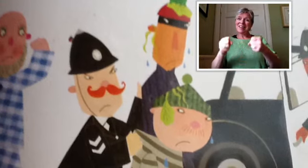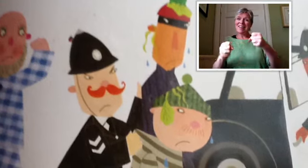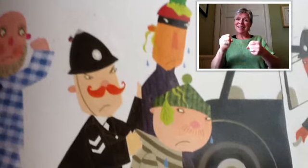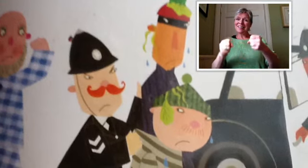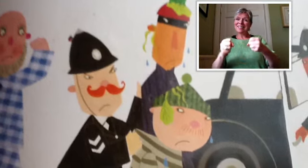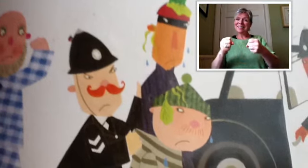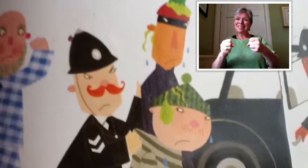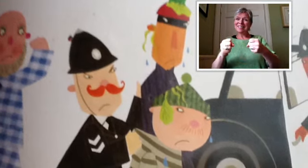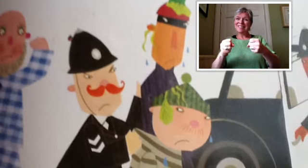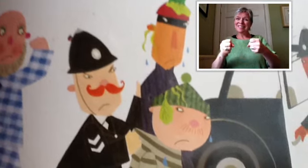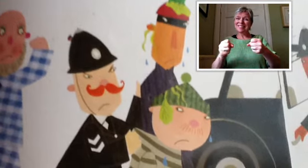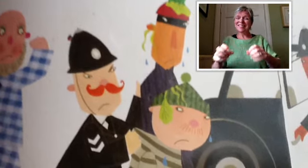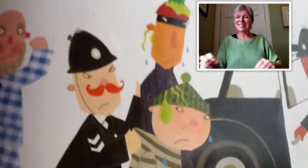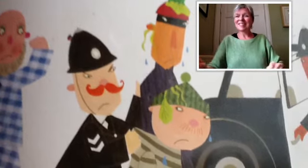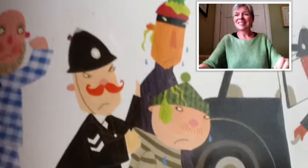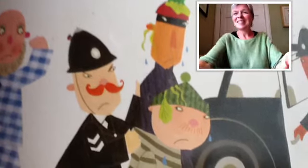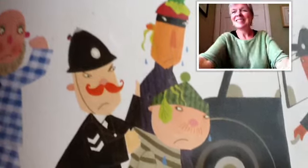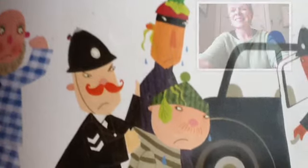car.